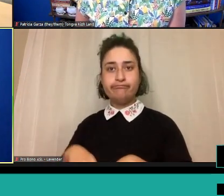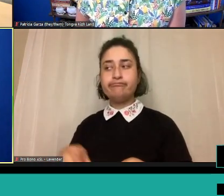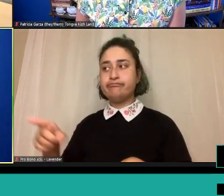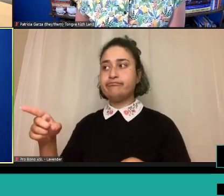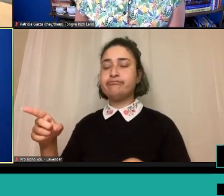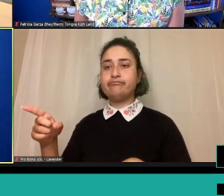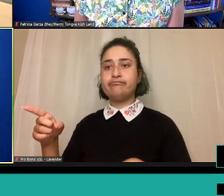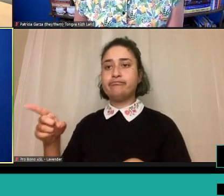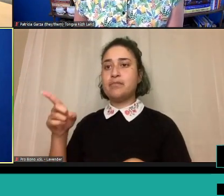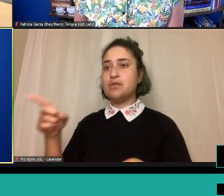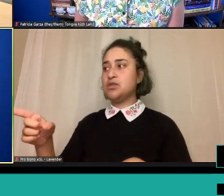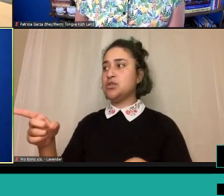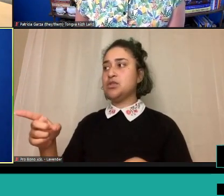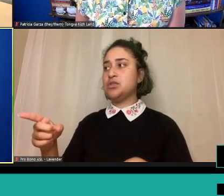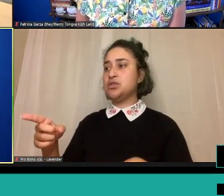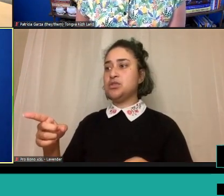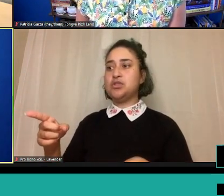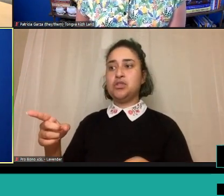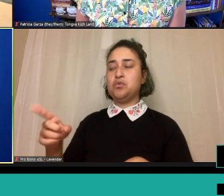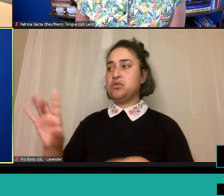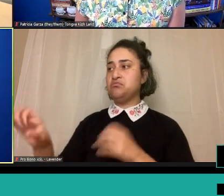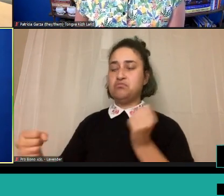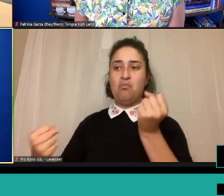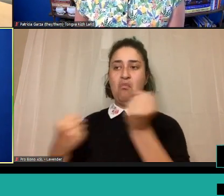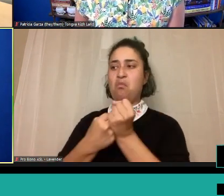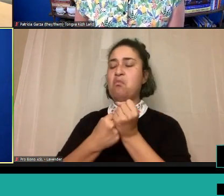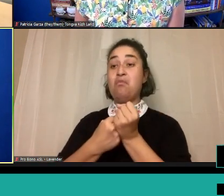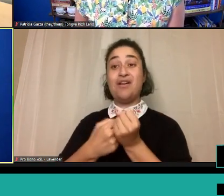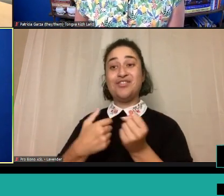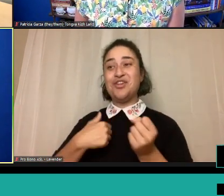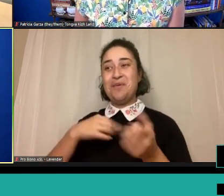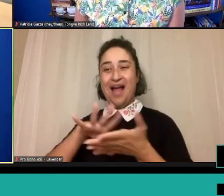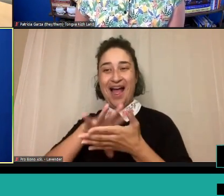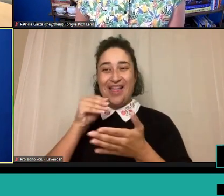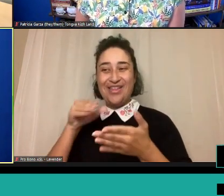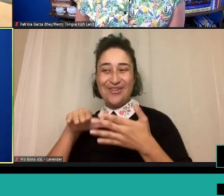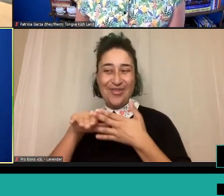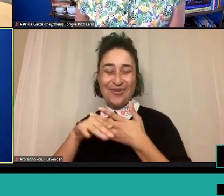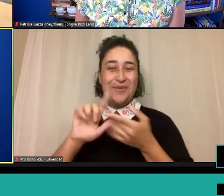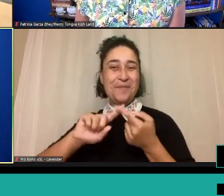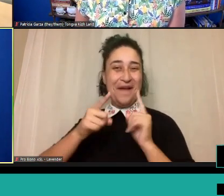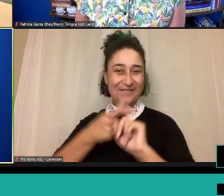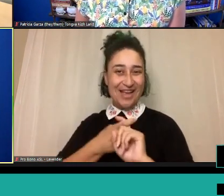took them under their wing. And so I learned through them.